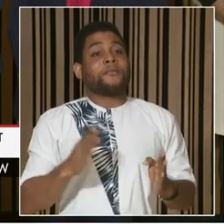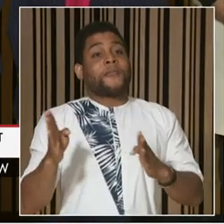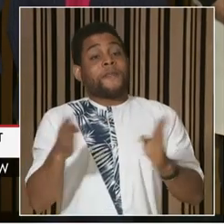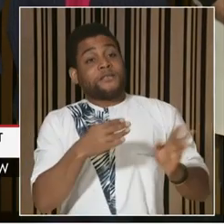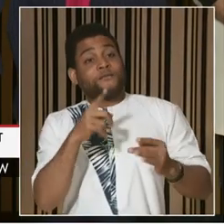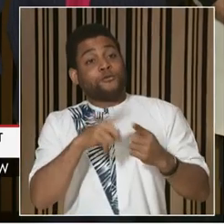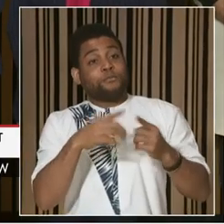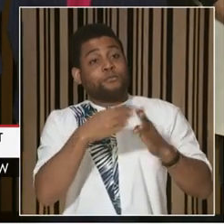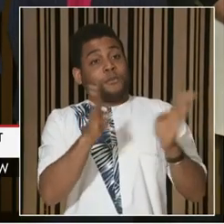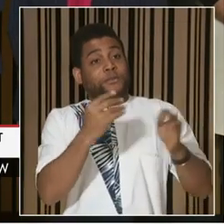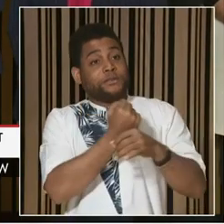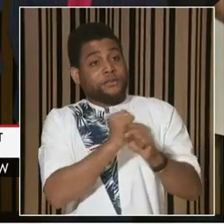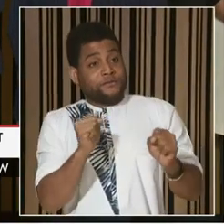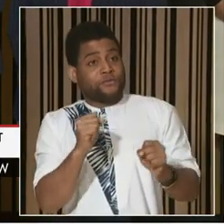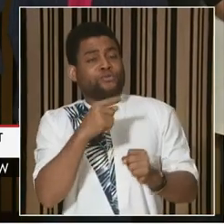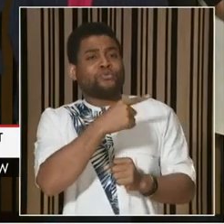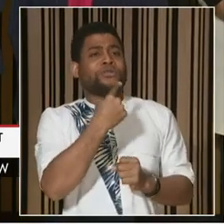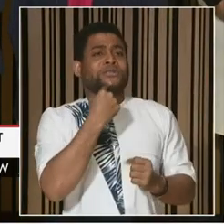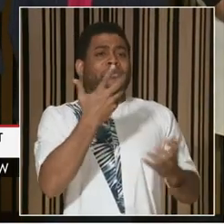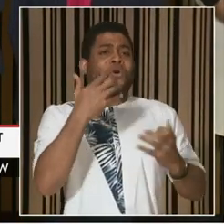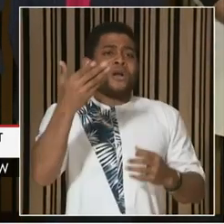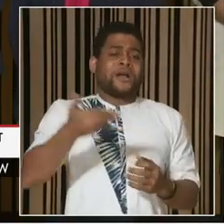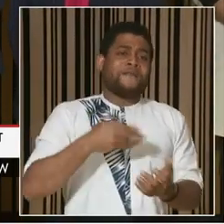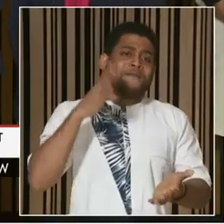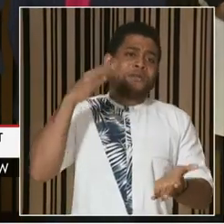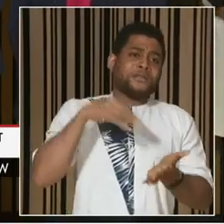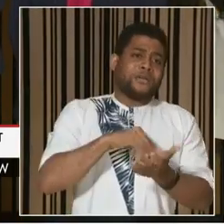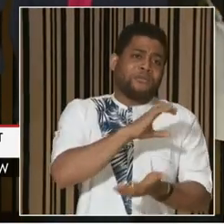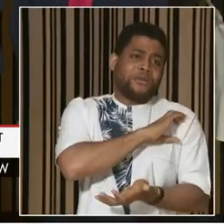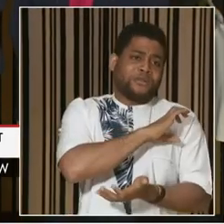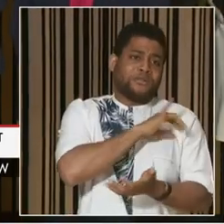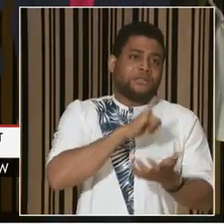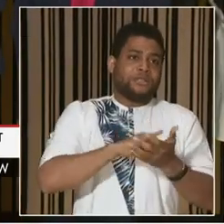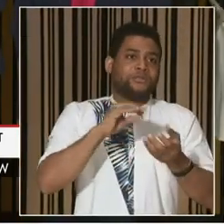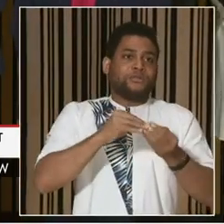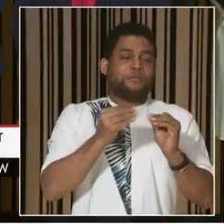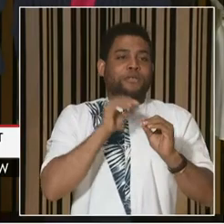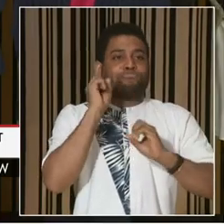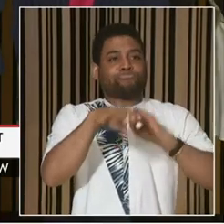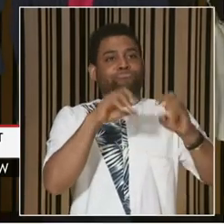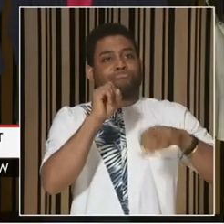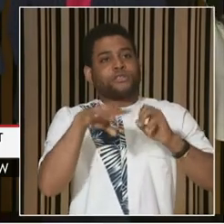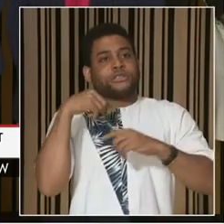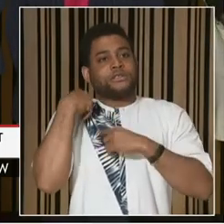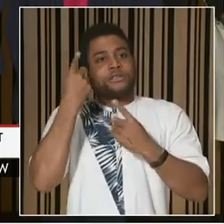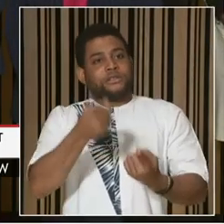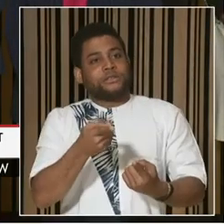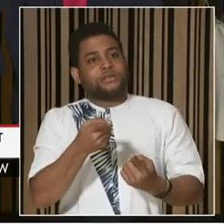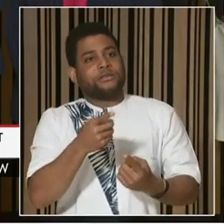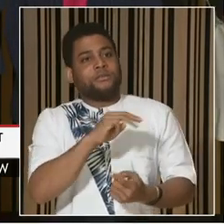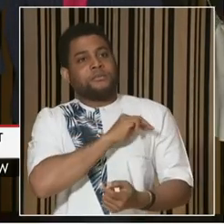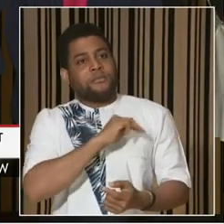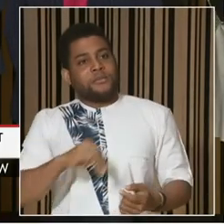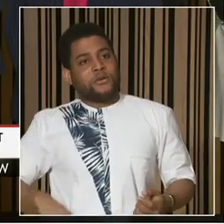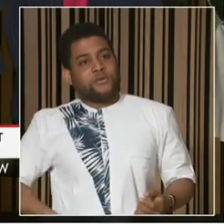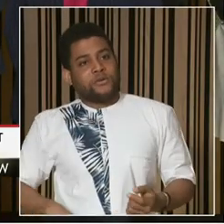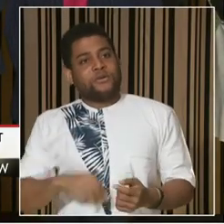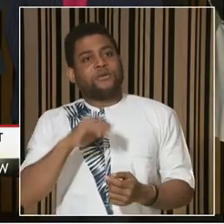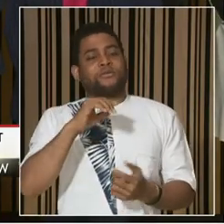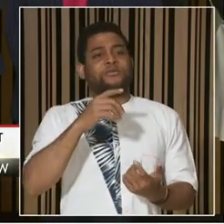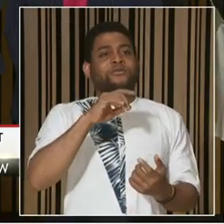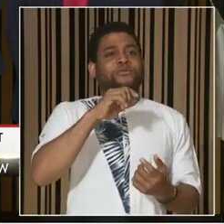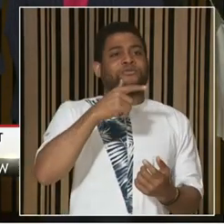say you want to hire 4,000 police officers. I mean, that's a number that's been tossed about since, I mean, Mayor Gray mentioned that when he was mayor. Jack Evans used to mention it all the